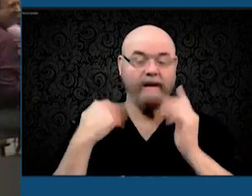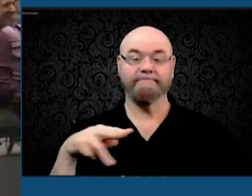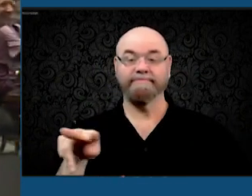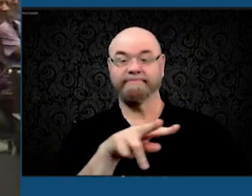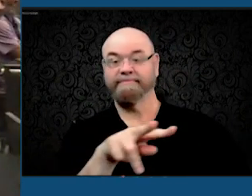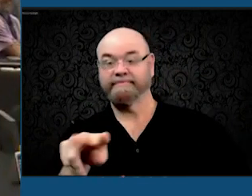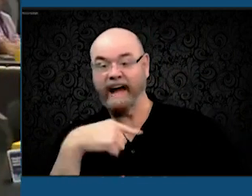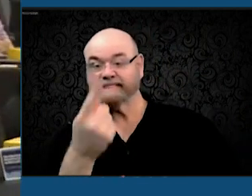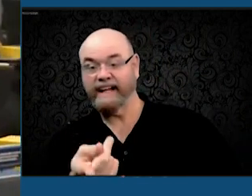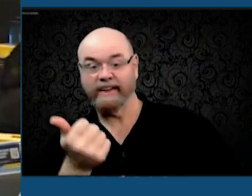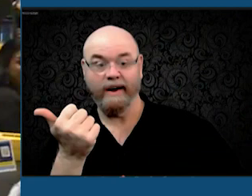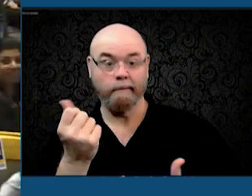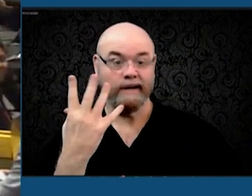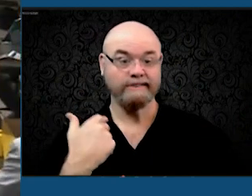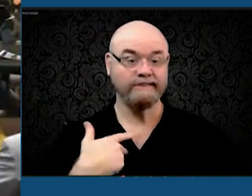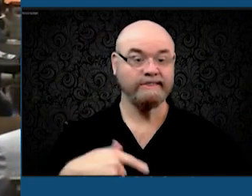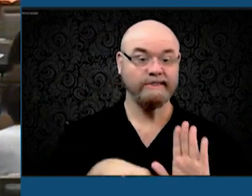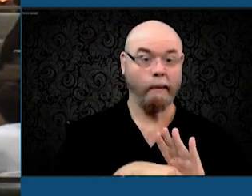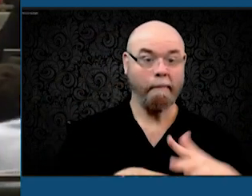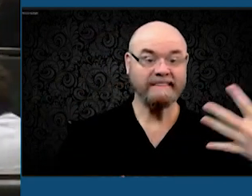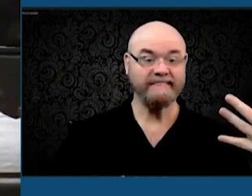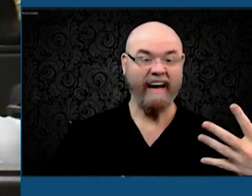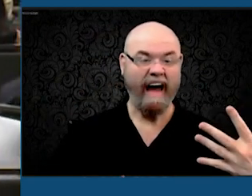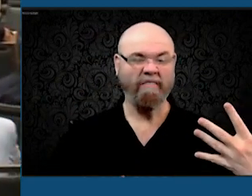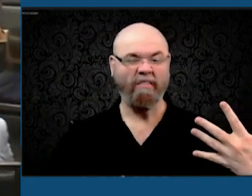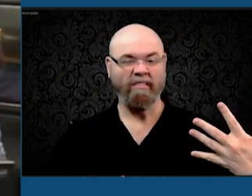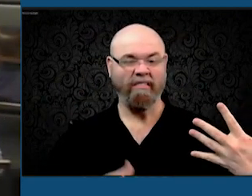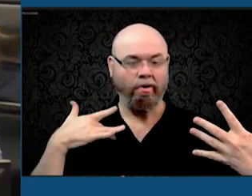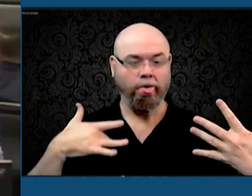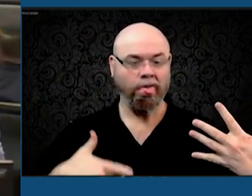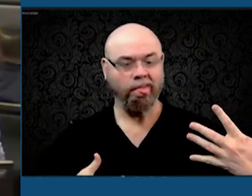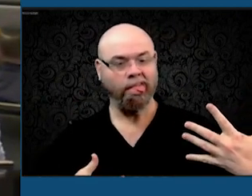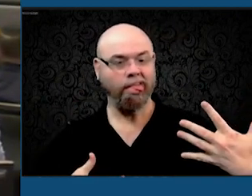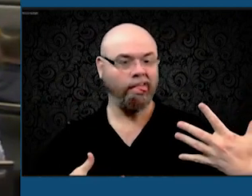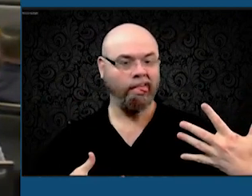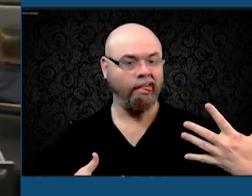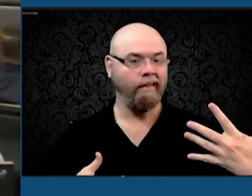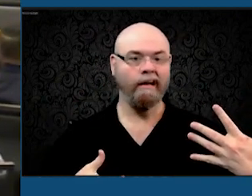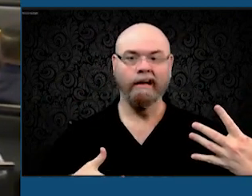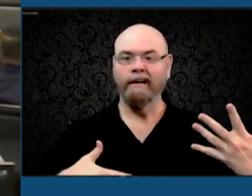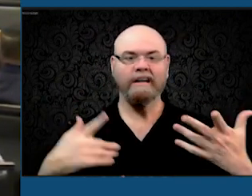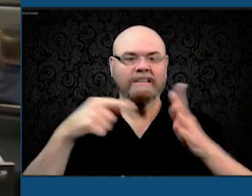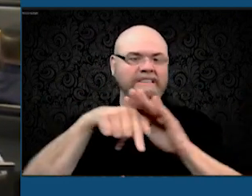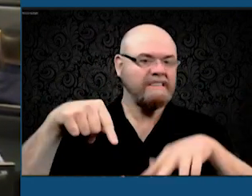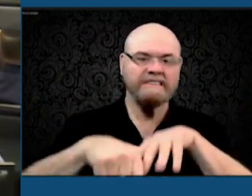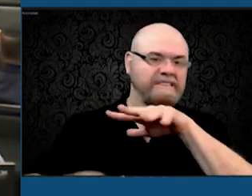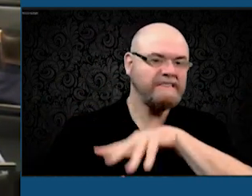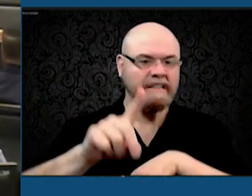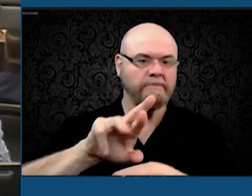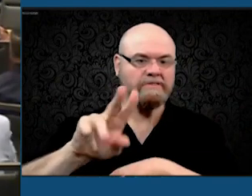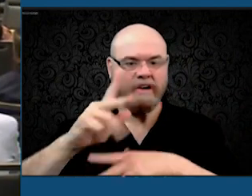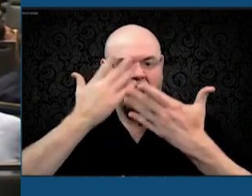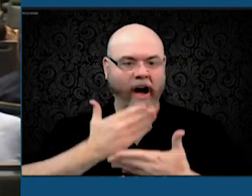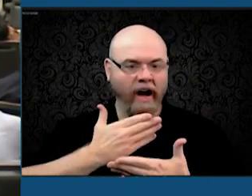So, -5, you're in your deepest pool of despair. You would need like a spatula to lift you